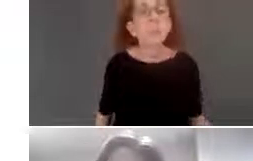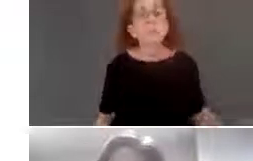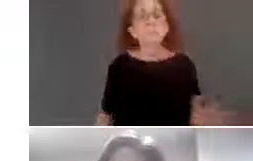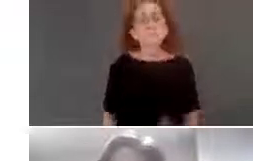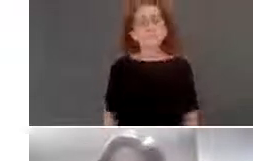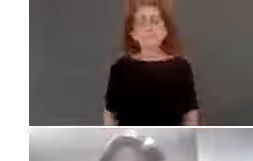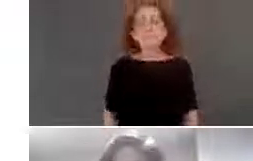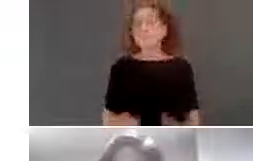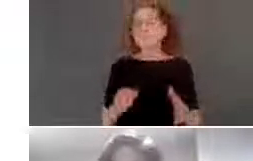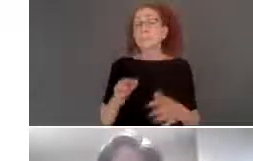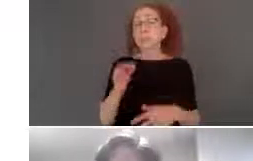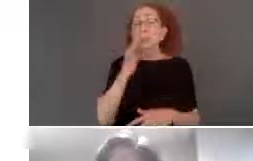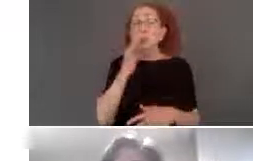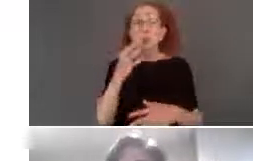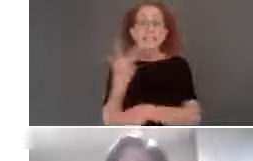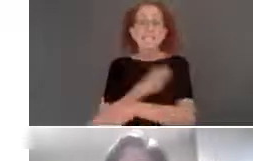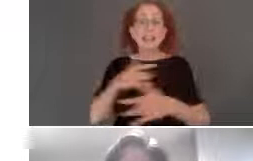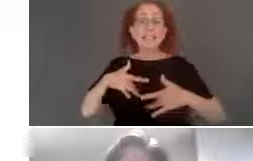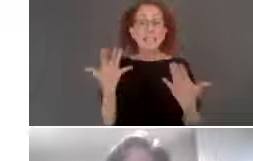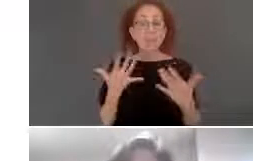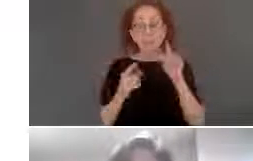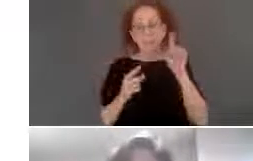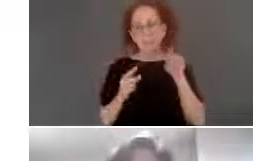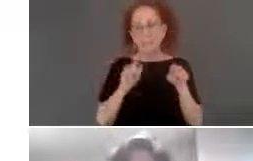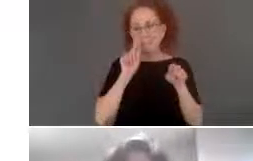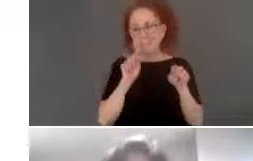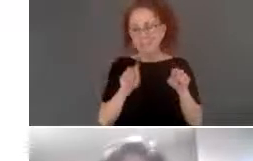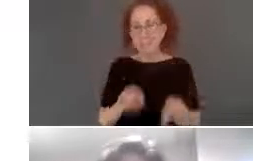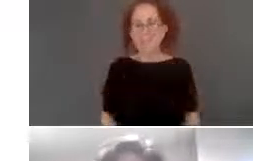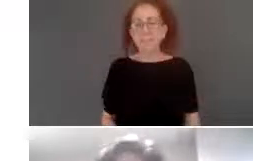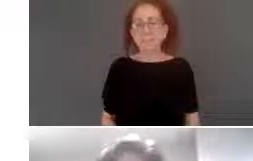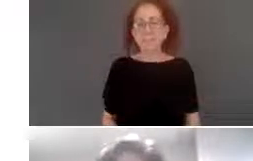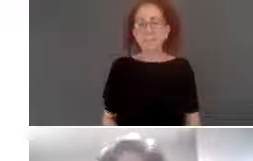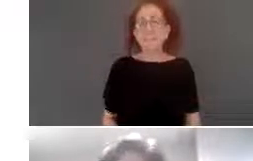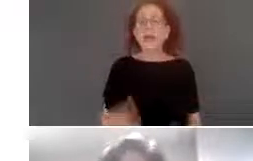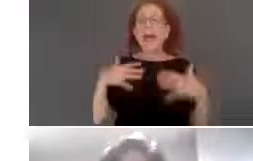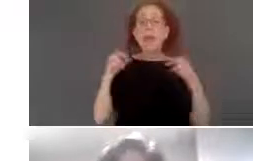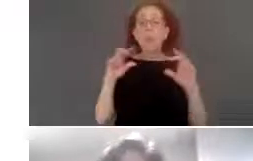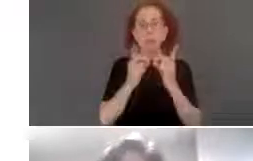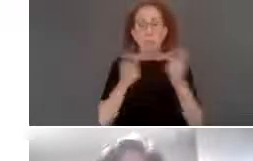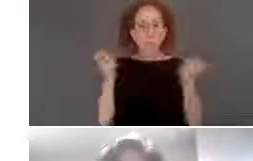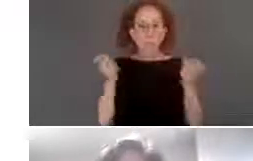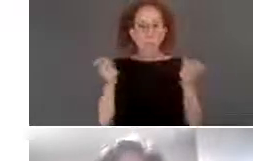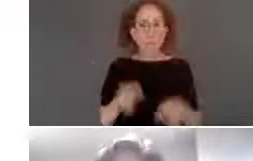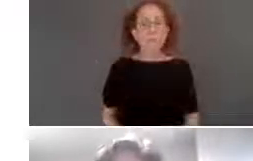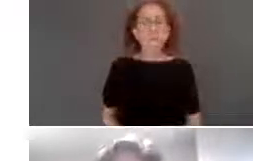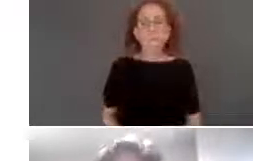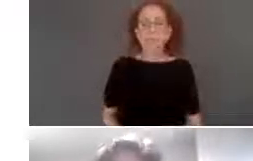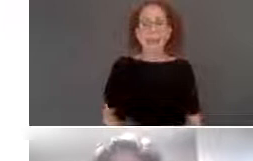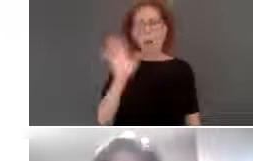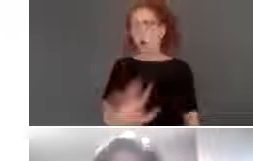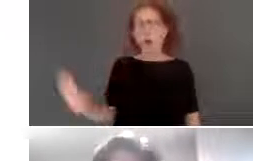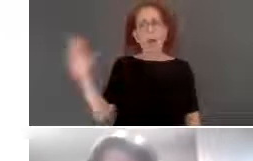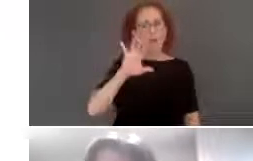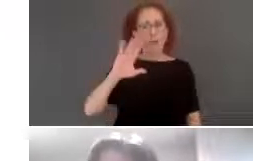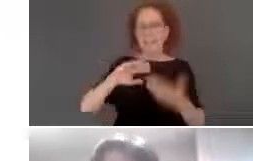vaccine events. So there's an event tomorrow. These are vaccine events run by the health department. There are vaccine events happening all over the city